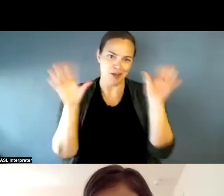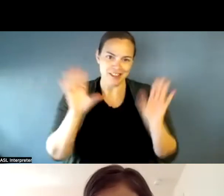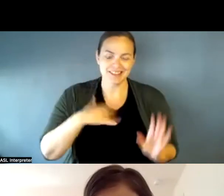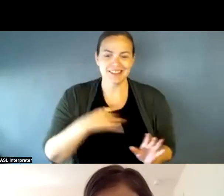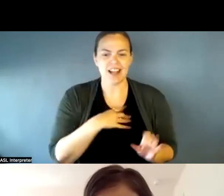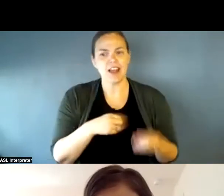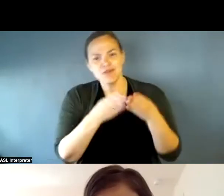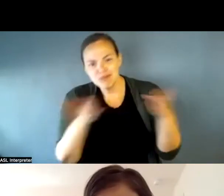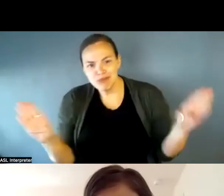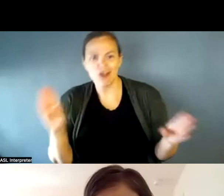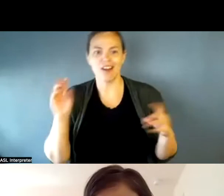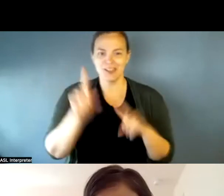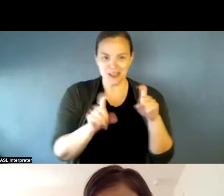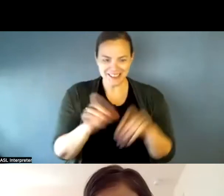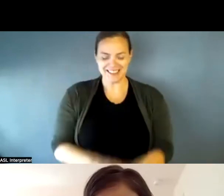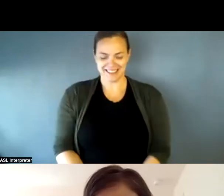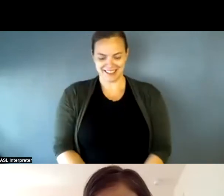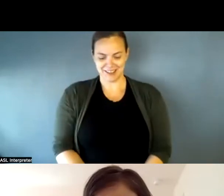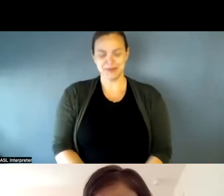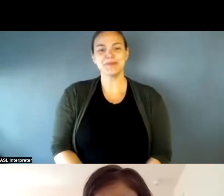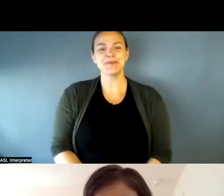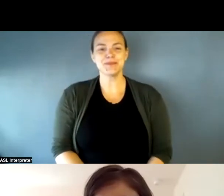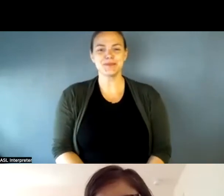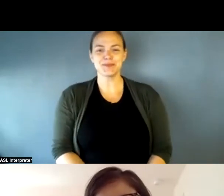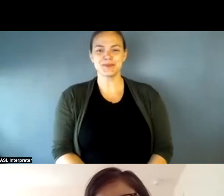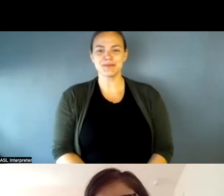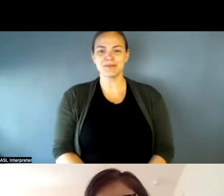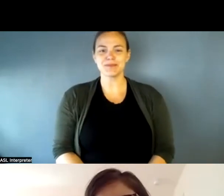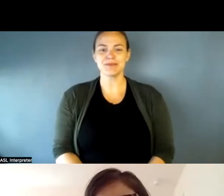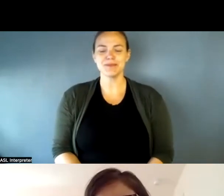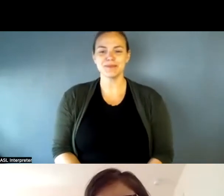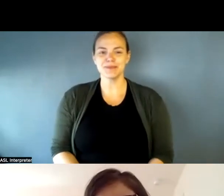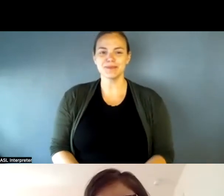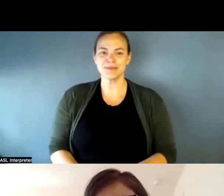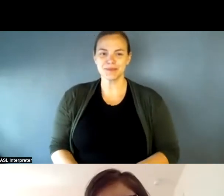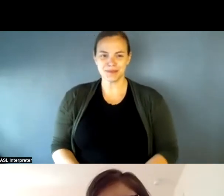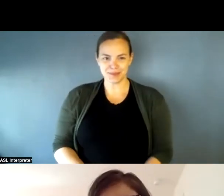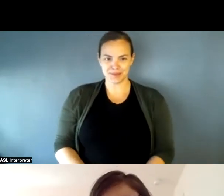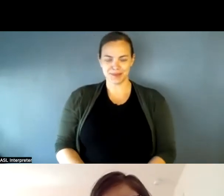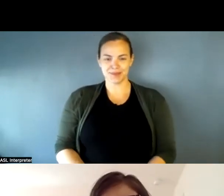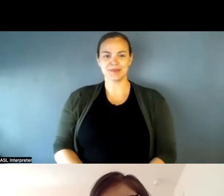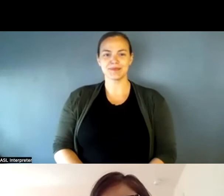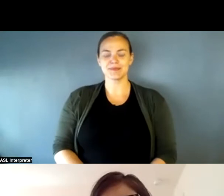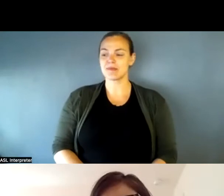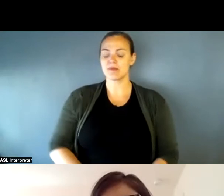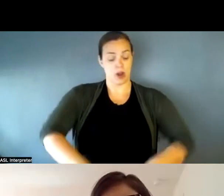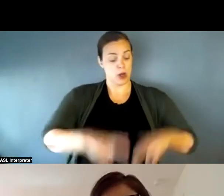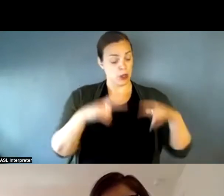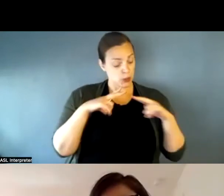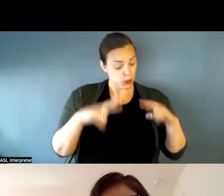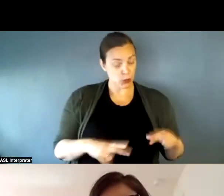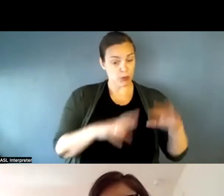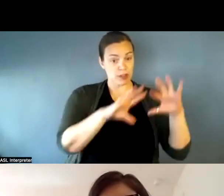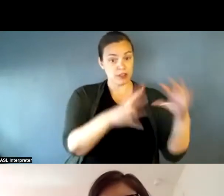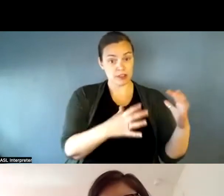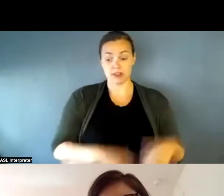questions. How do you imagine future relationships between humans,